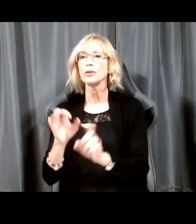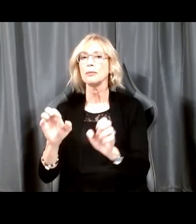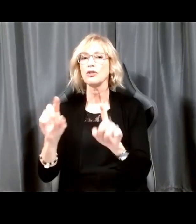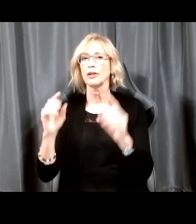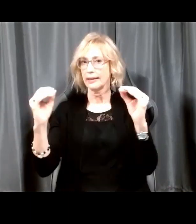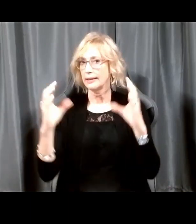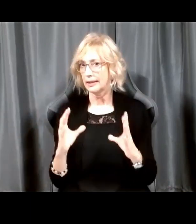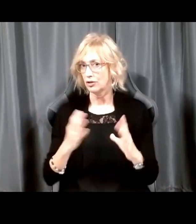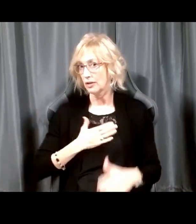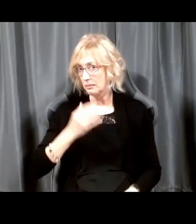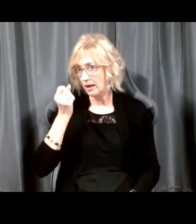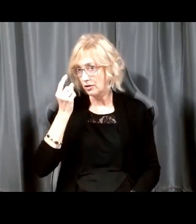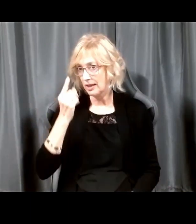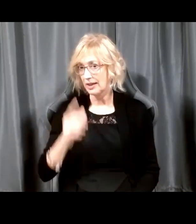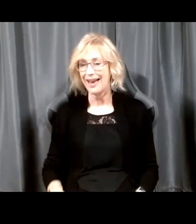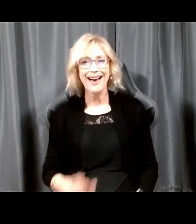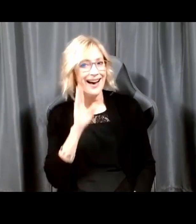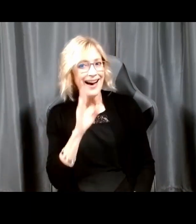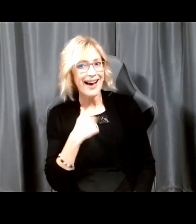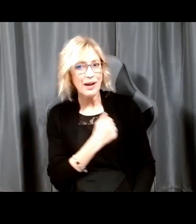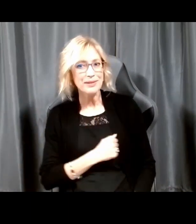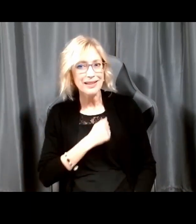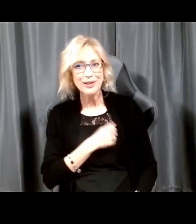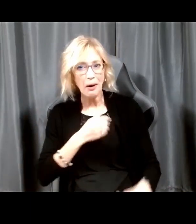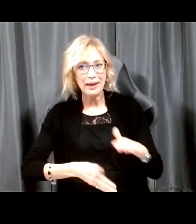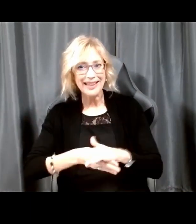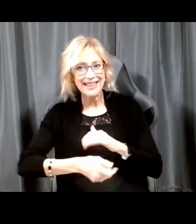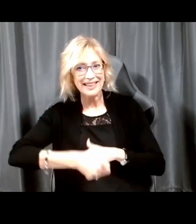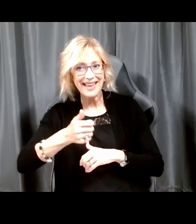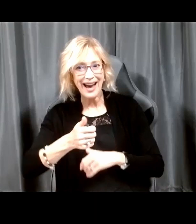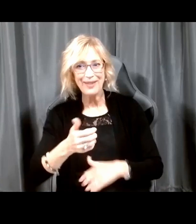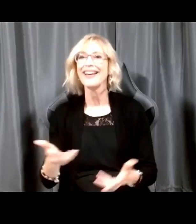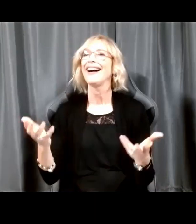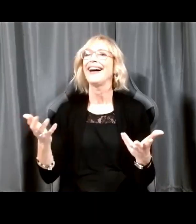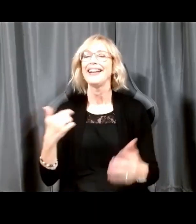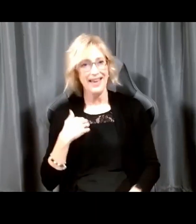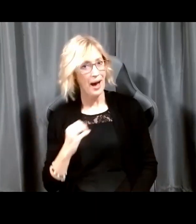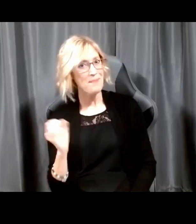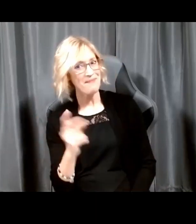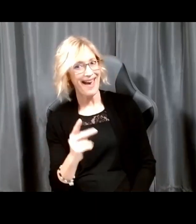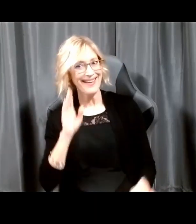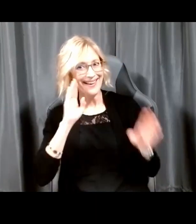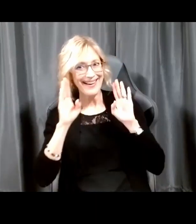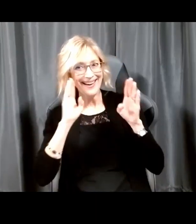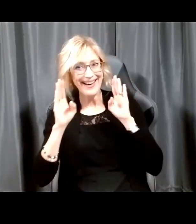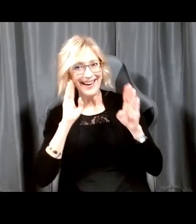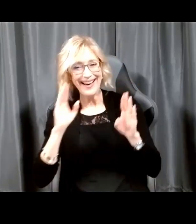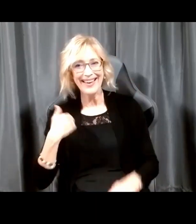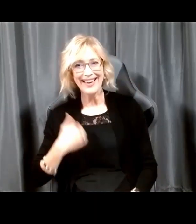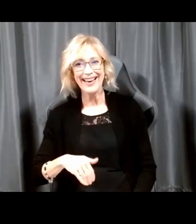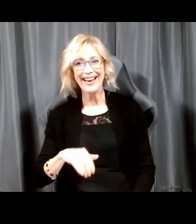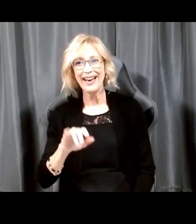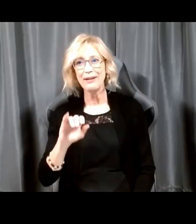my understanding. Hi, I'm so sorry I got kicked out. There you go. I'm back. Hi, everyone. My name is Lizelle